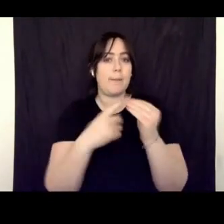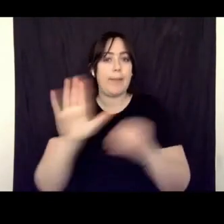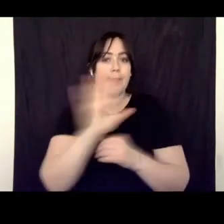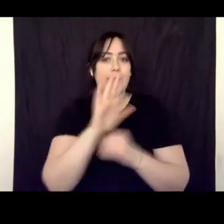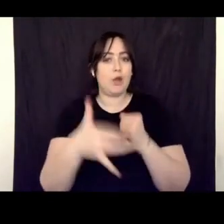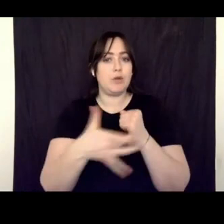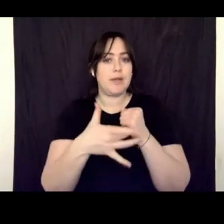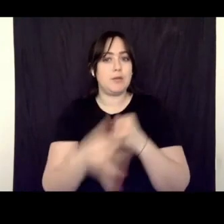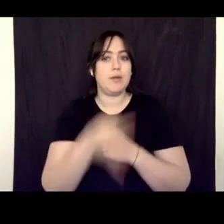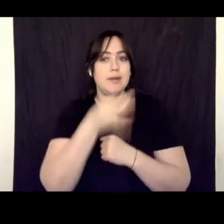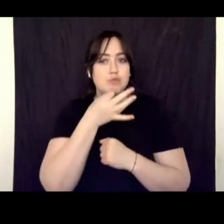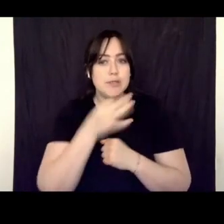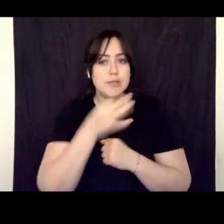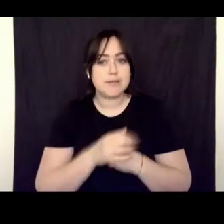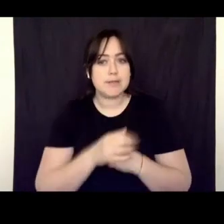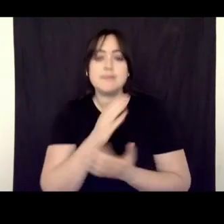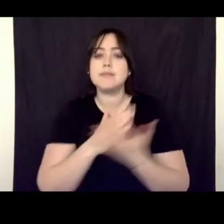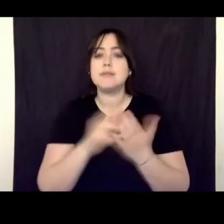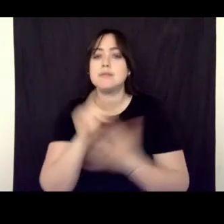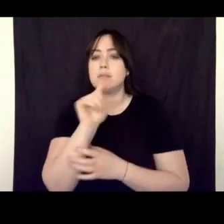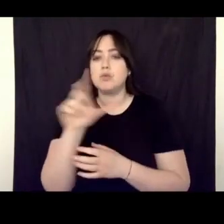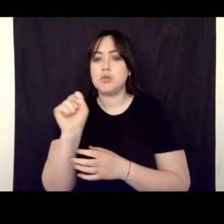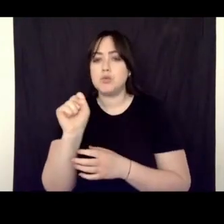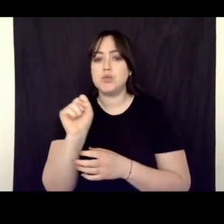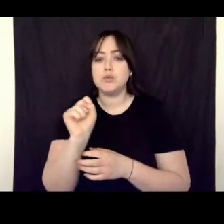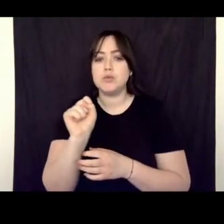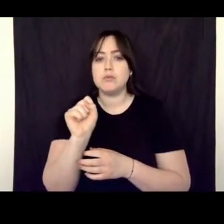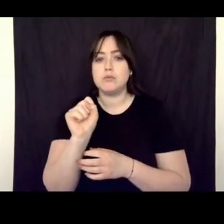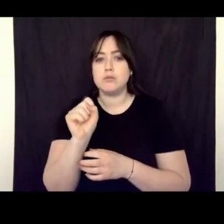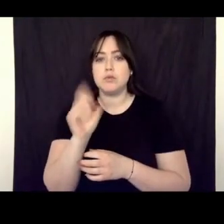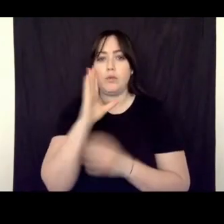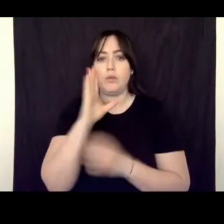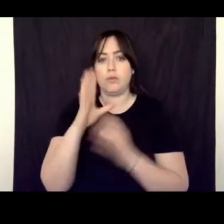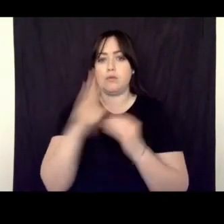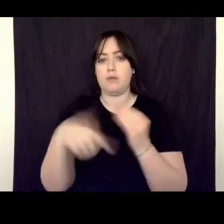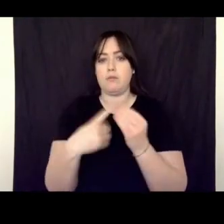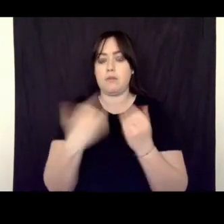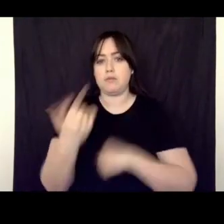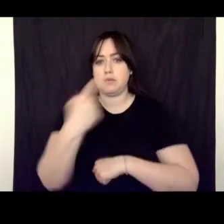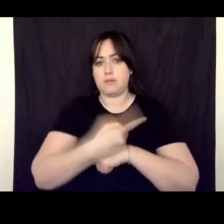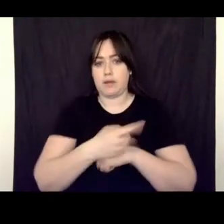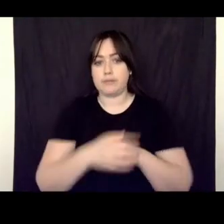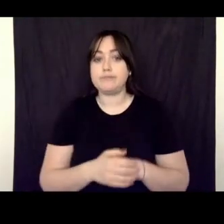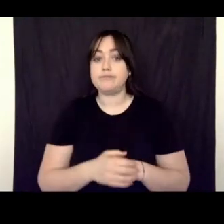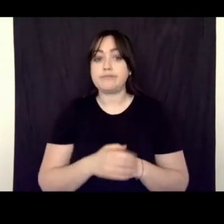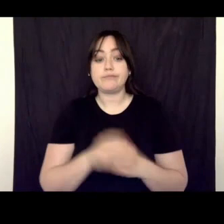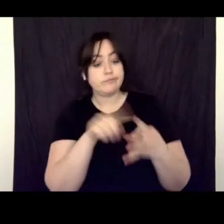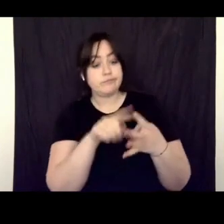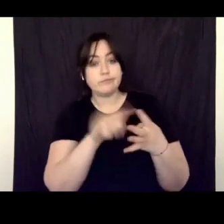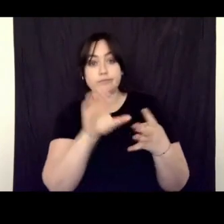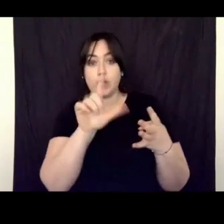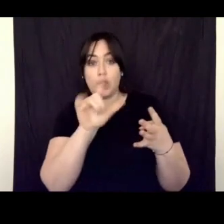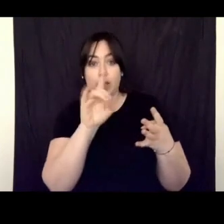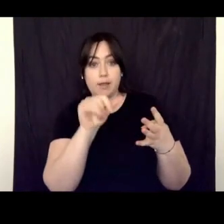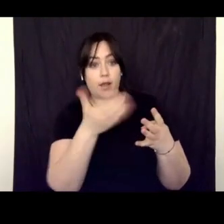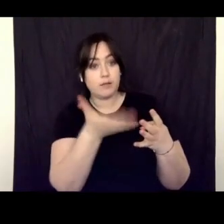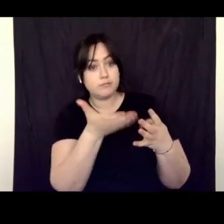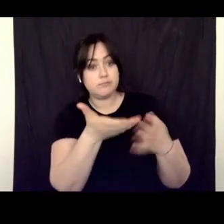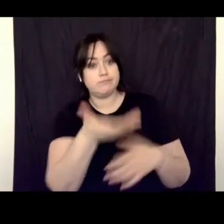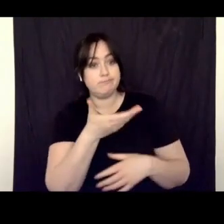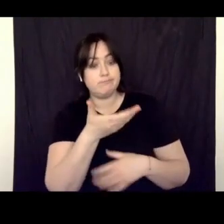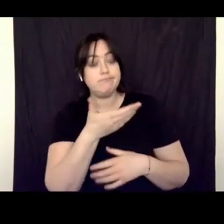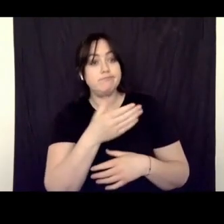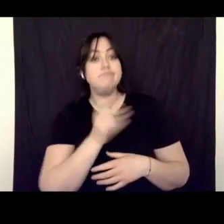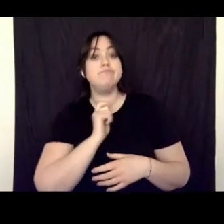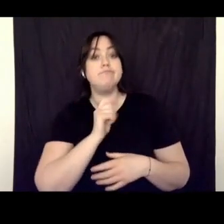expertise and some of the tools that we'll be speaking to today. Claudia, I welcome you to come off mute